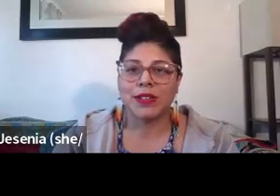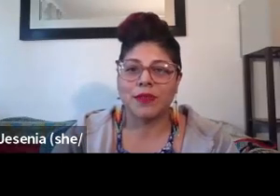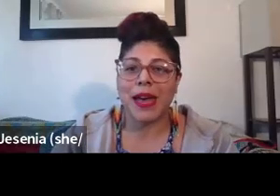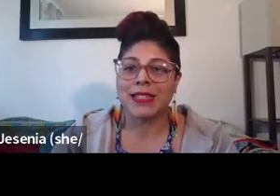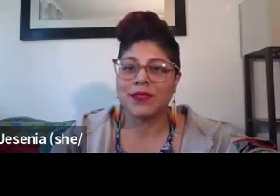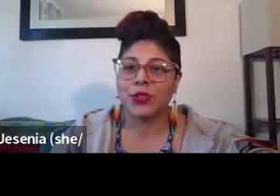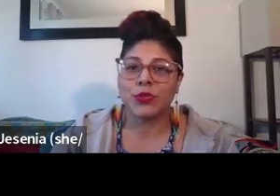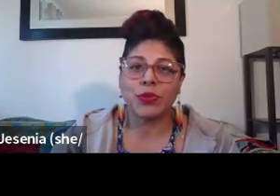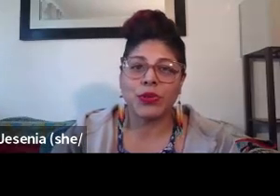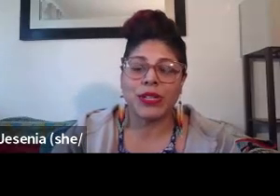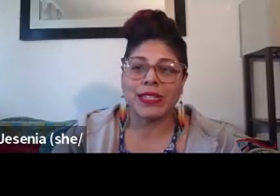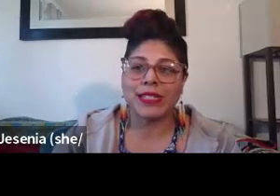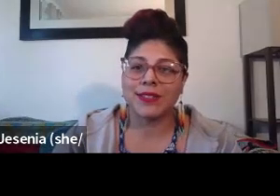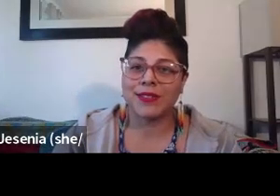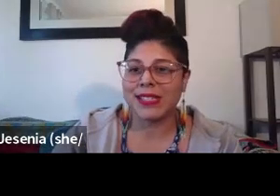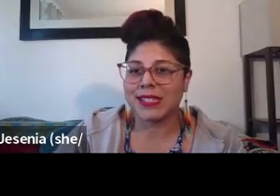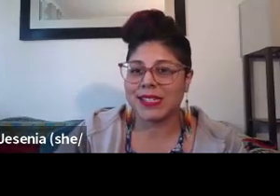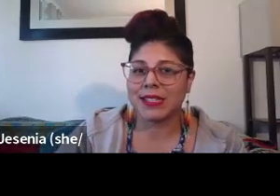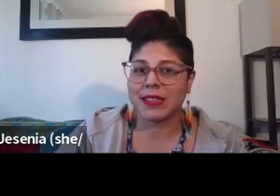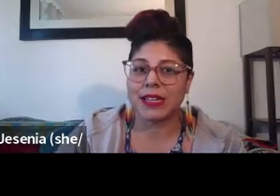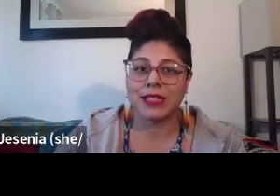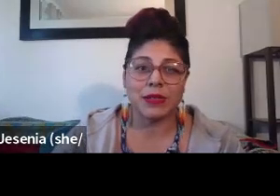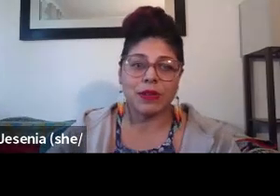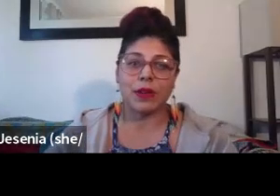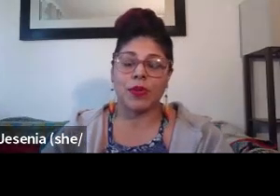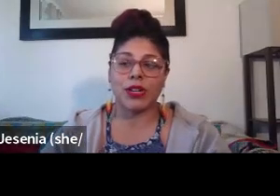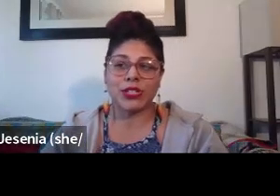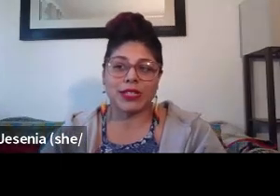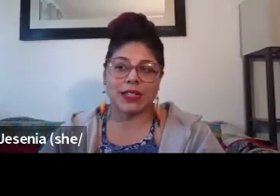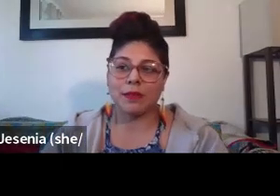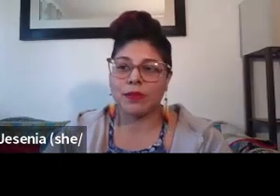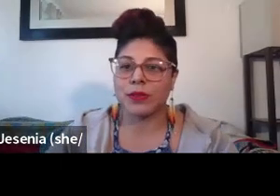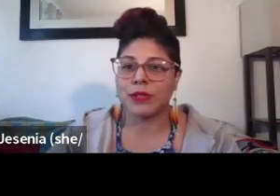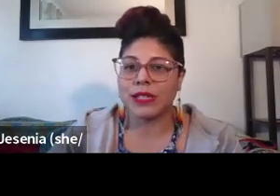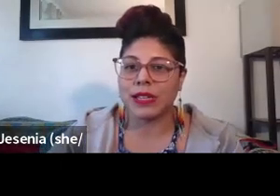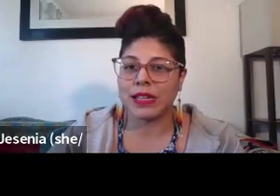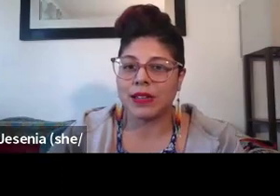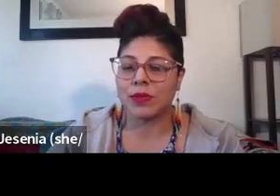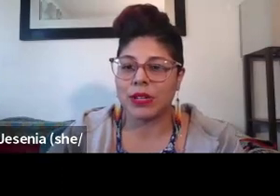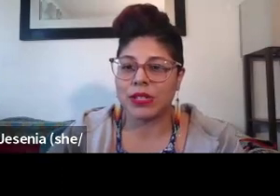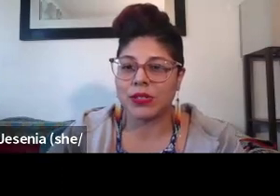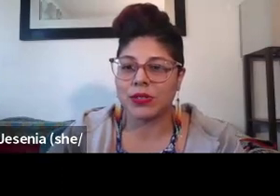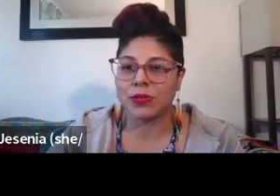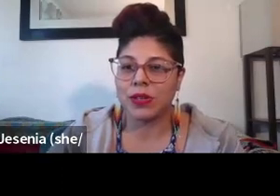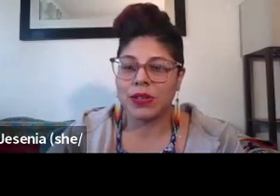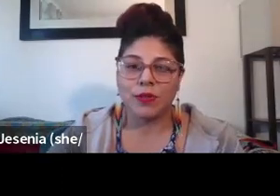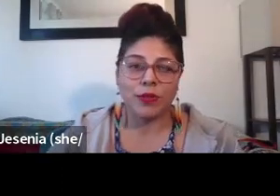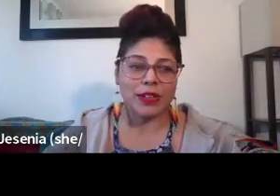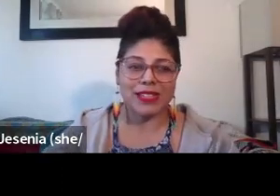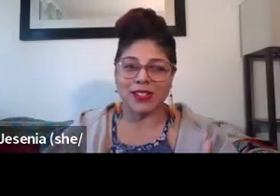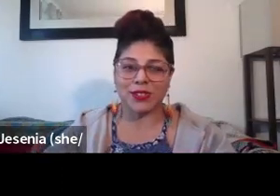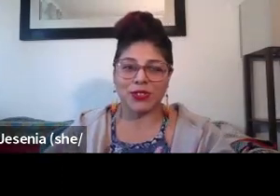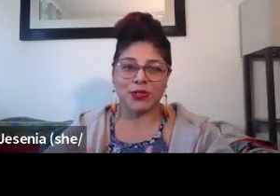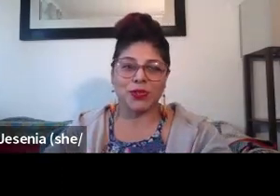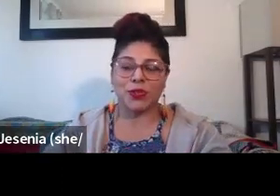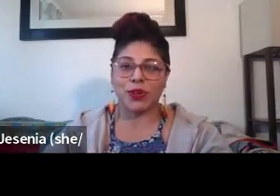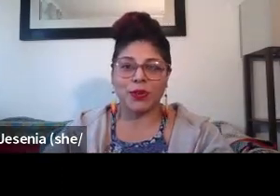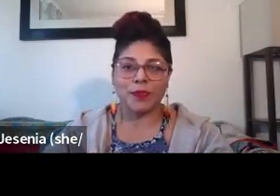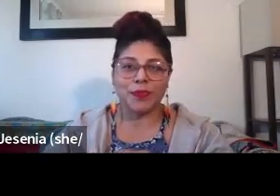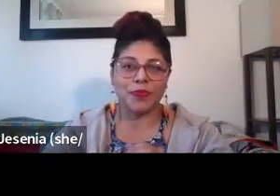students' groups and interactions, interdependence, how they rely on each other, recognizing wholeness, how they're validating each